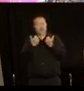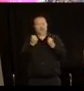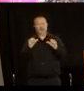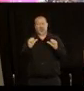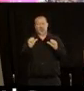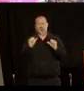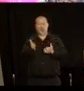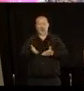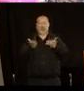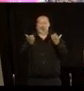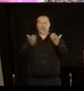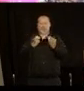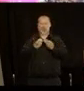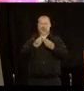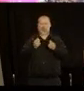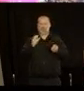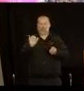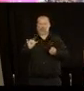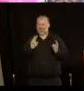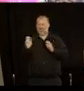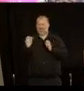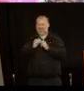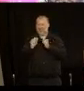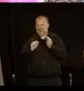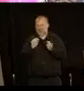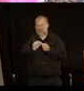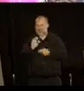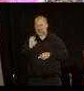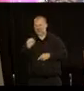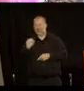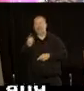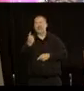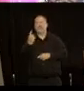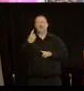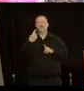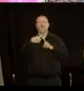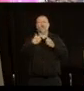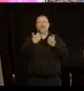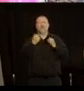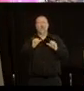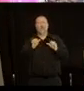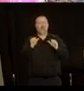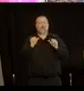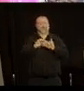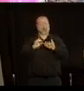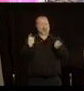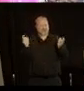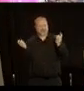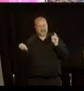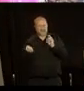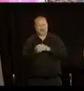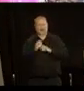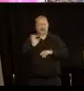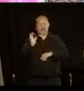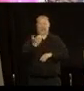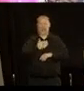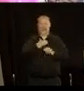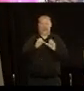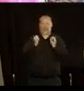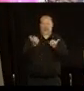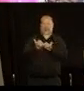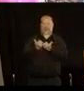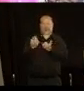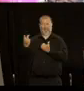to problem solve issues on specific cases, but also trying to really be transformative in making sure that our agencies